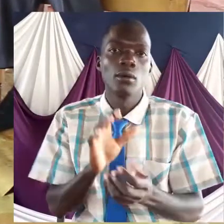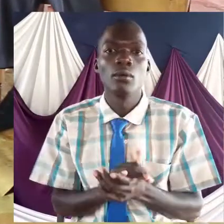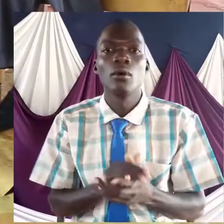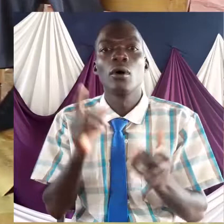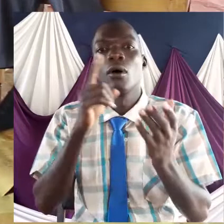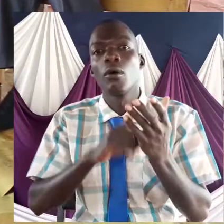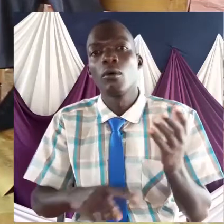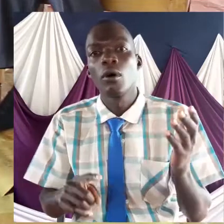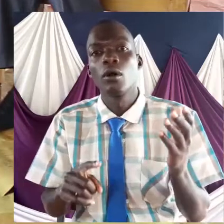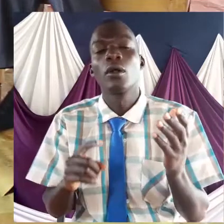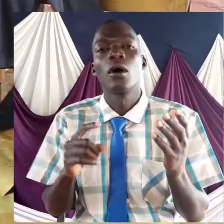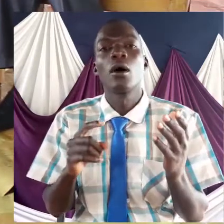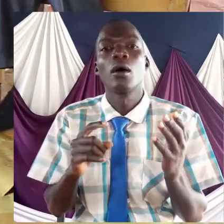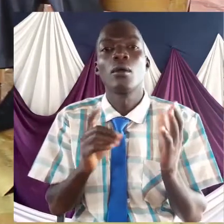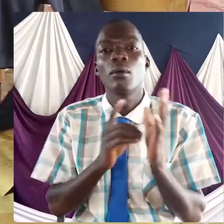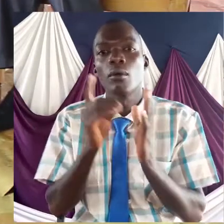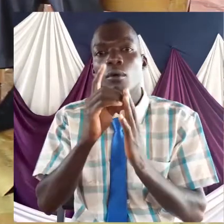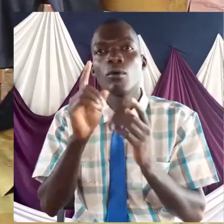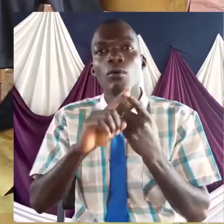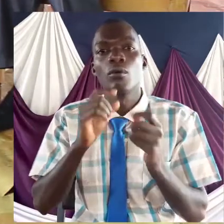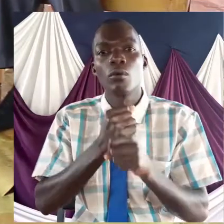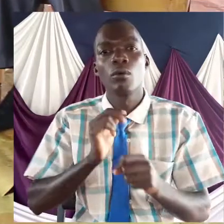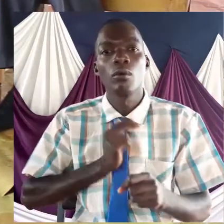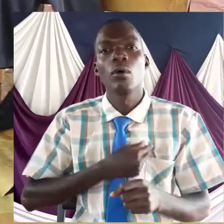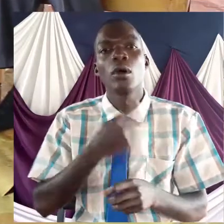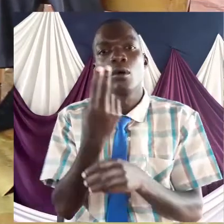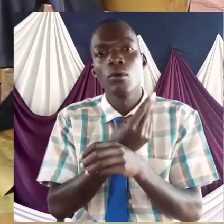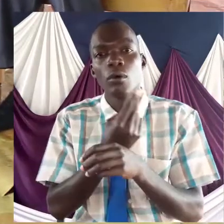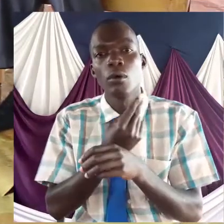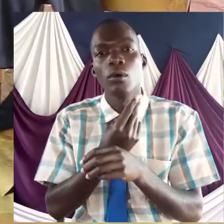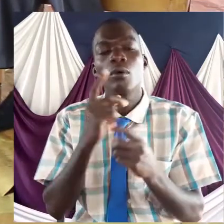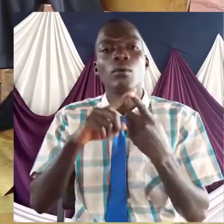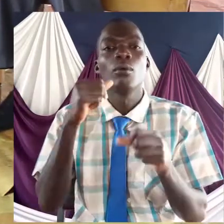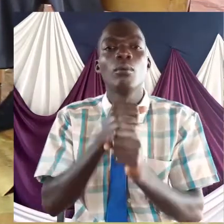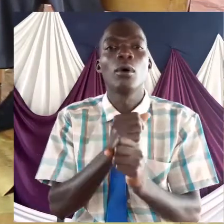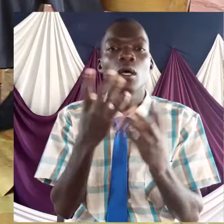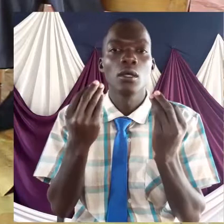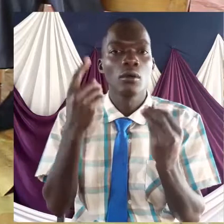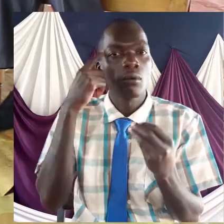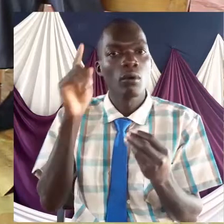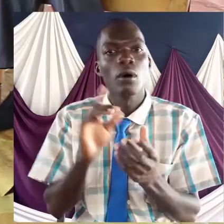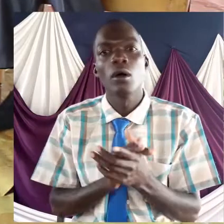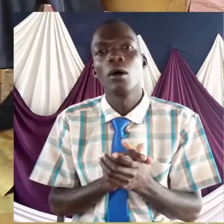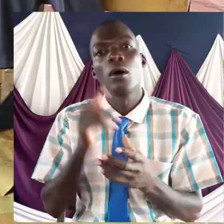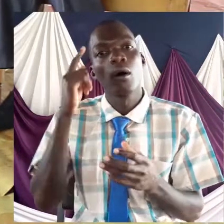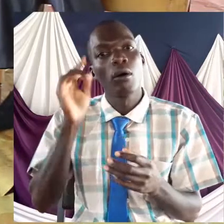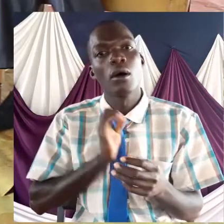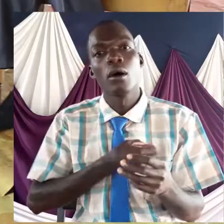what approach do we use to make it easy for our